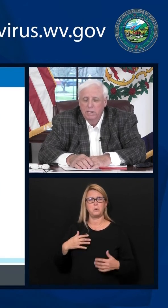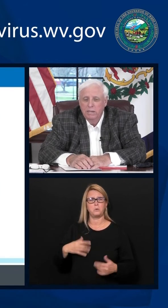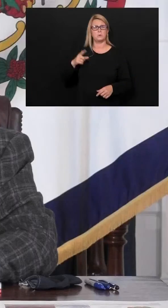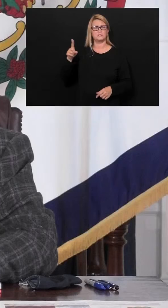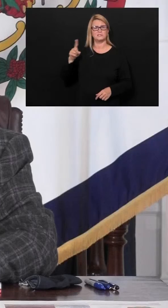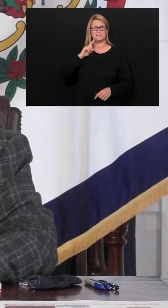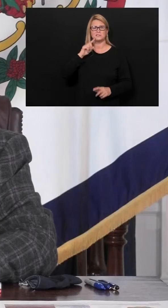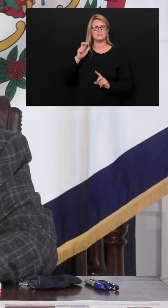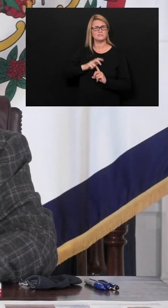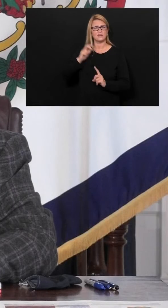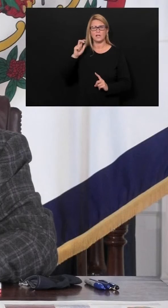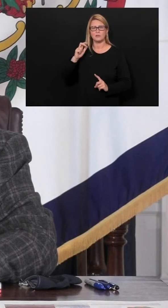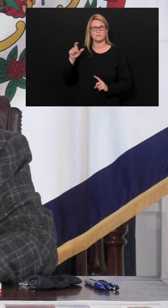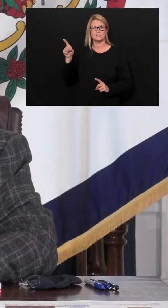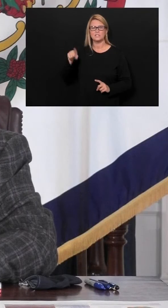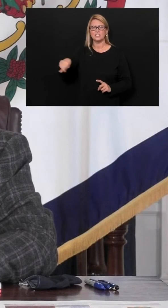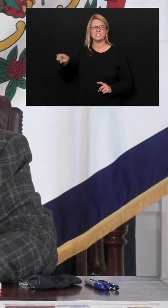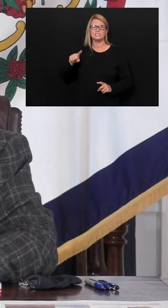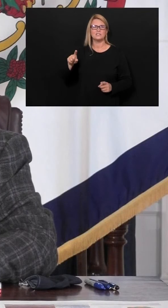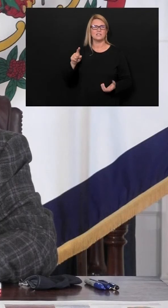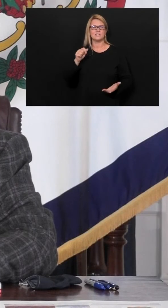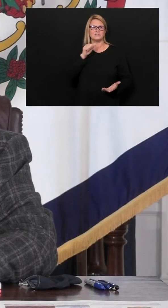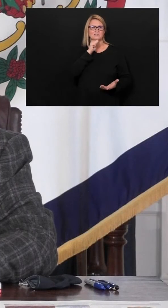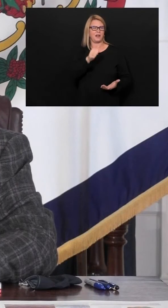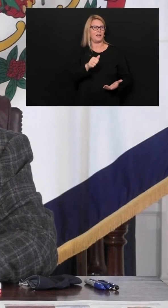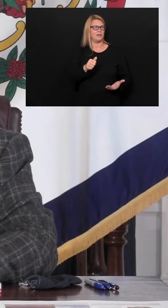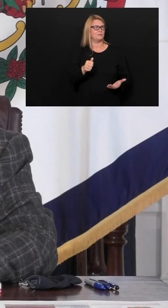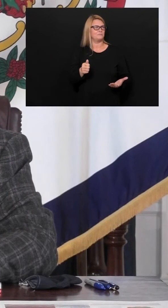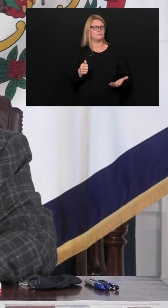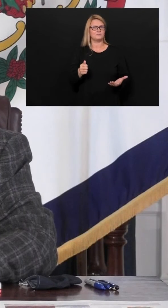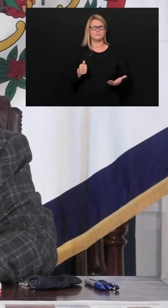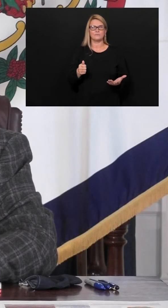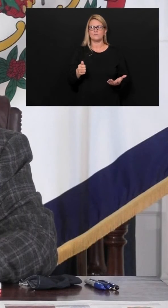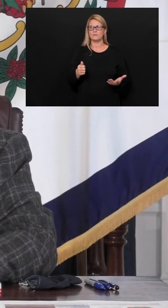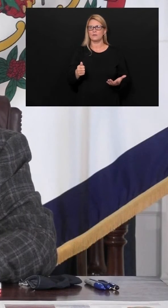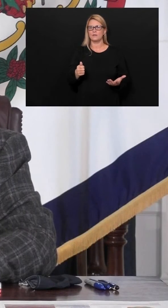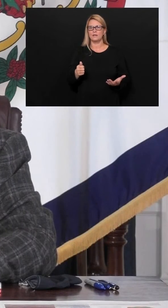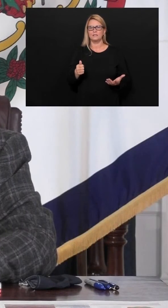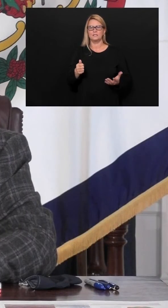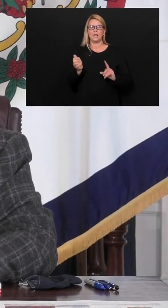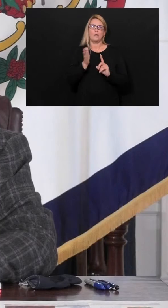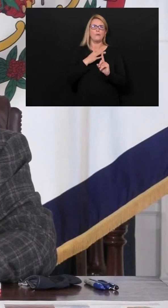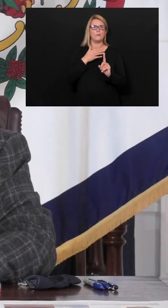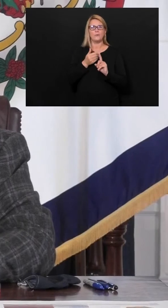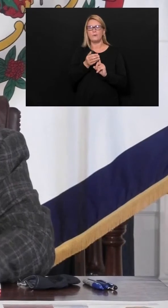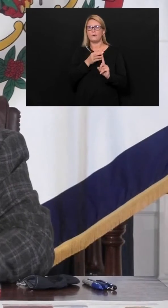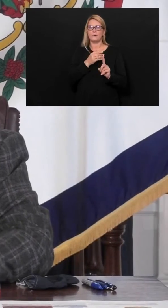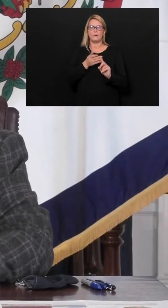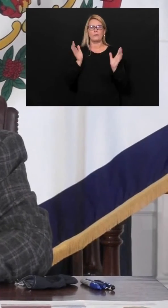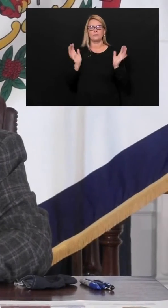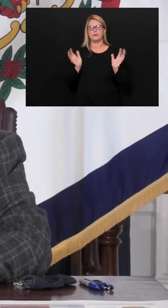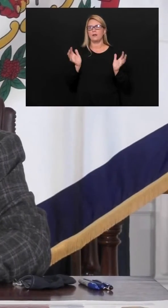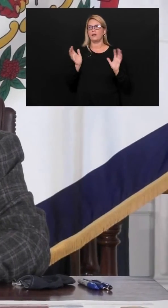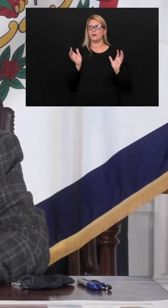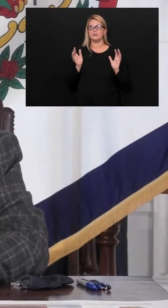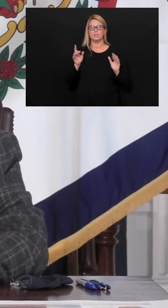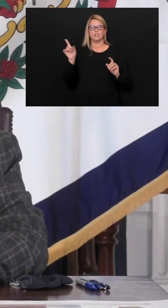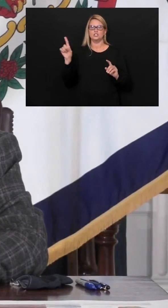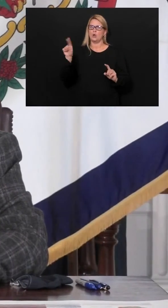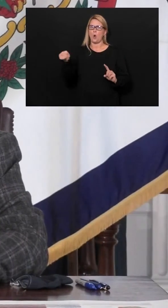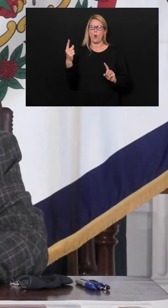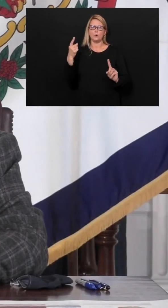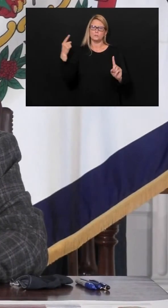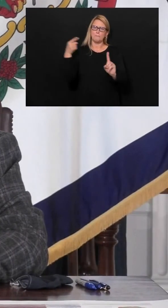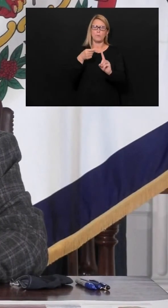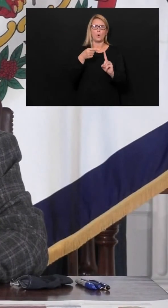she doesn't, just have a gift of gab. She is right to the point,